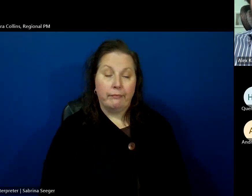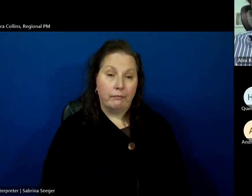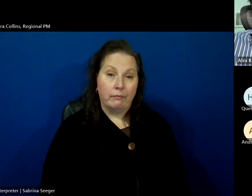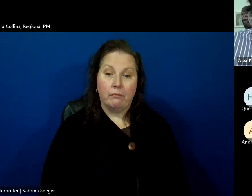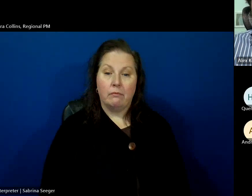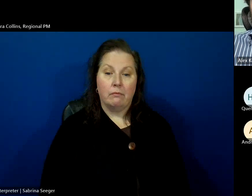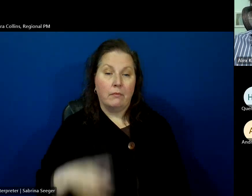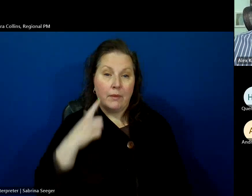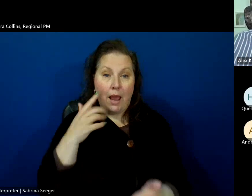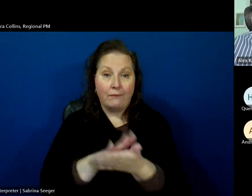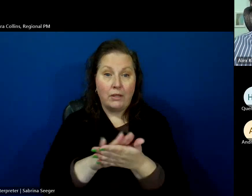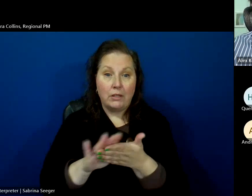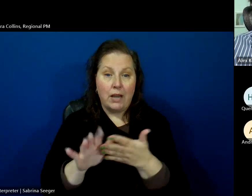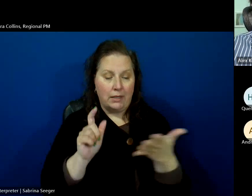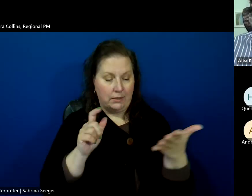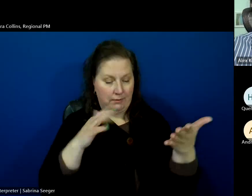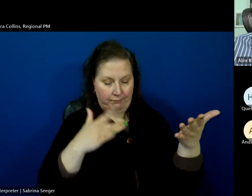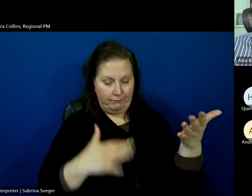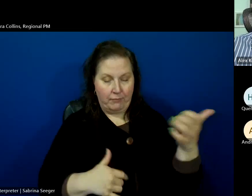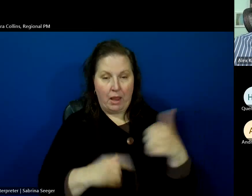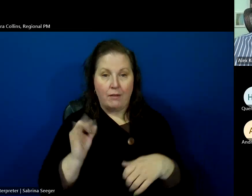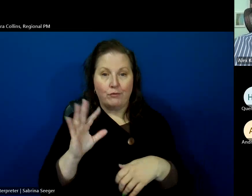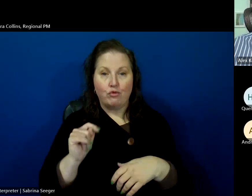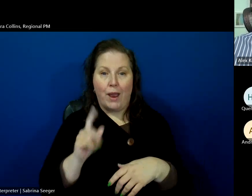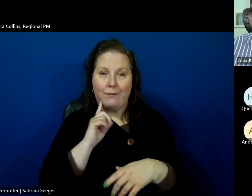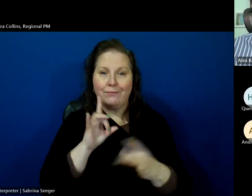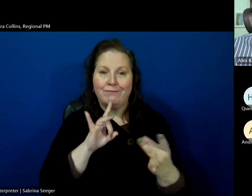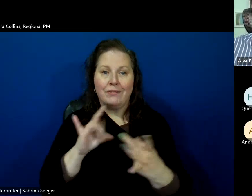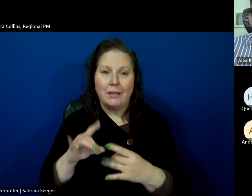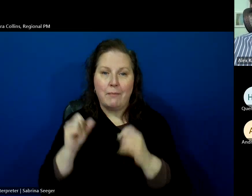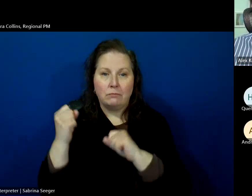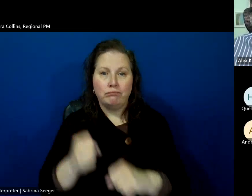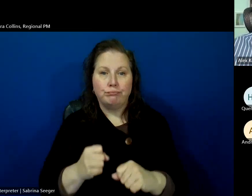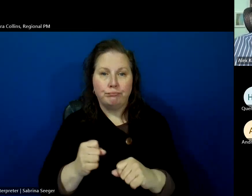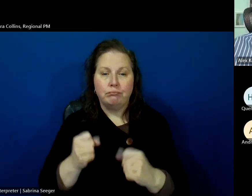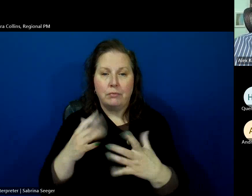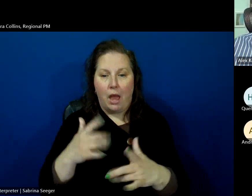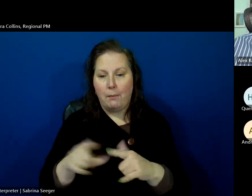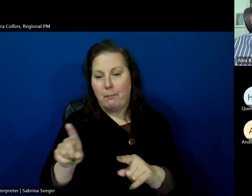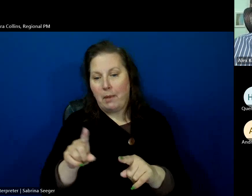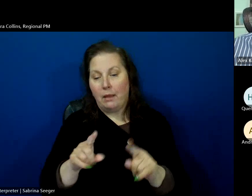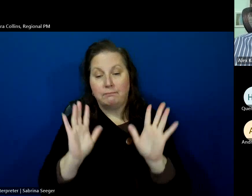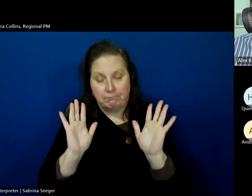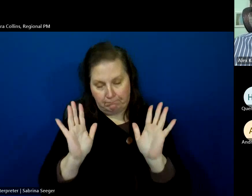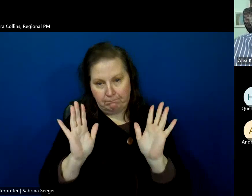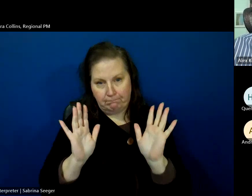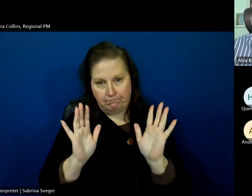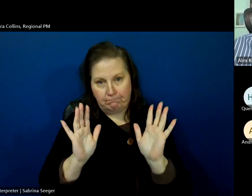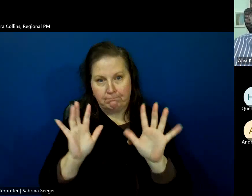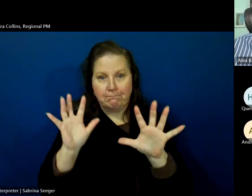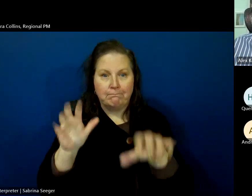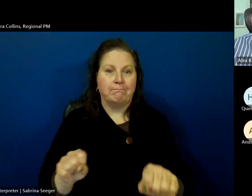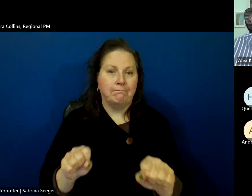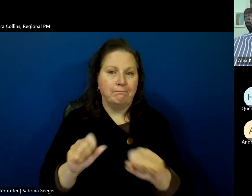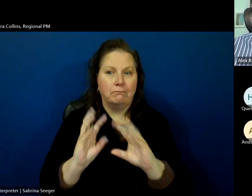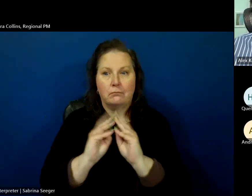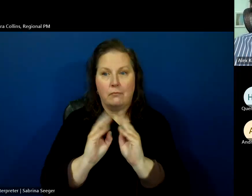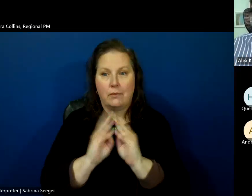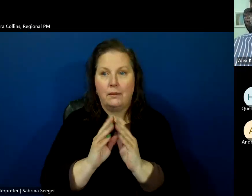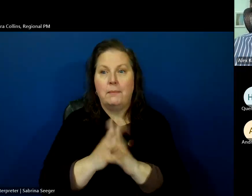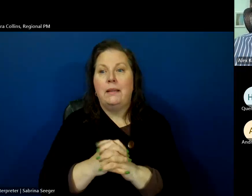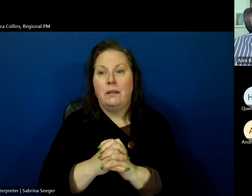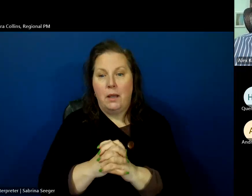got a nice marked up copy of the draft and of the, but I don't want to preoccupy this hearing.